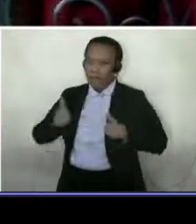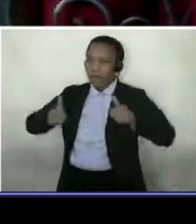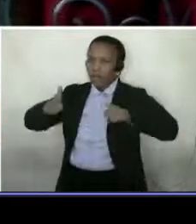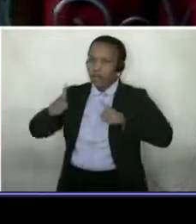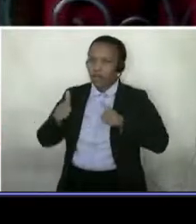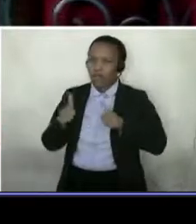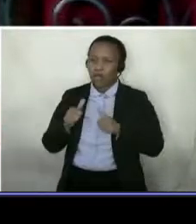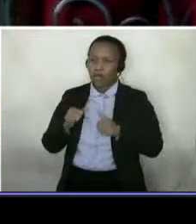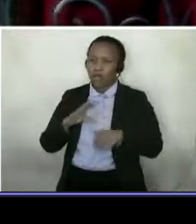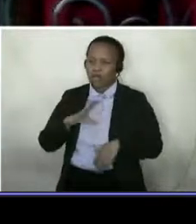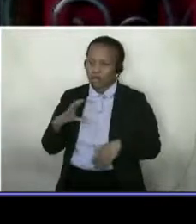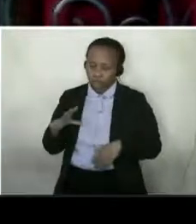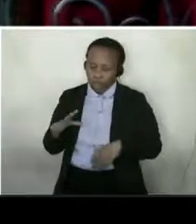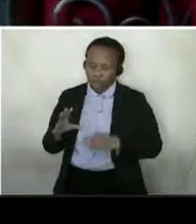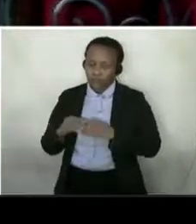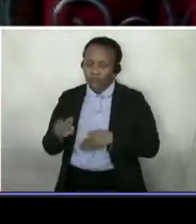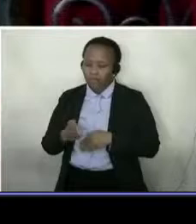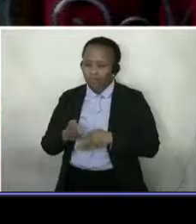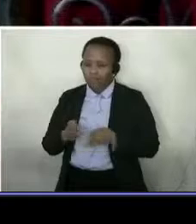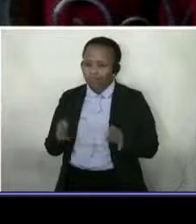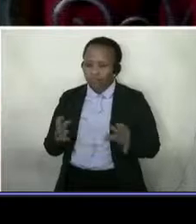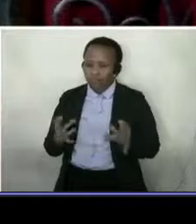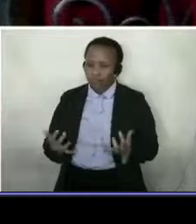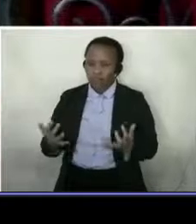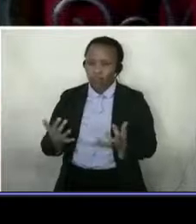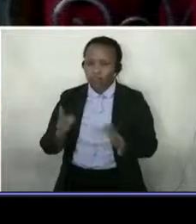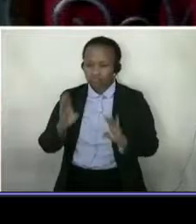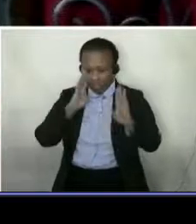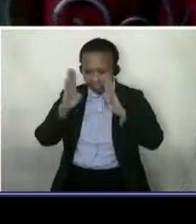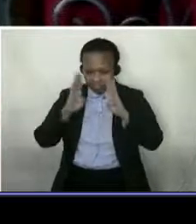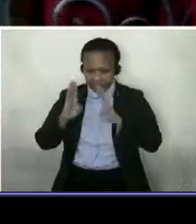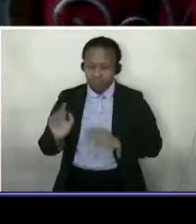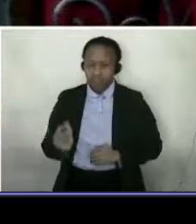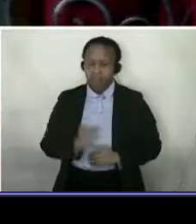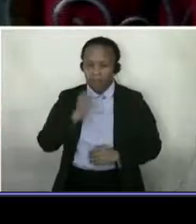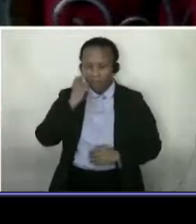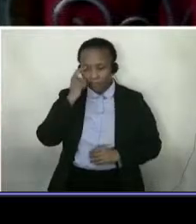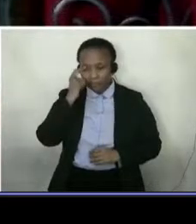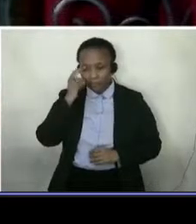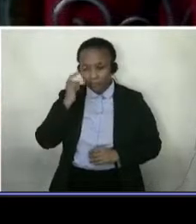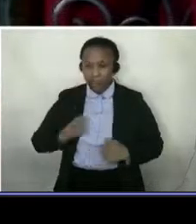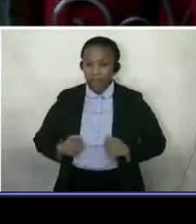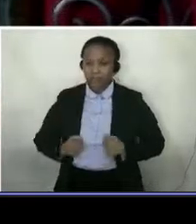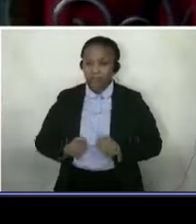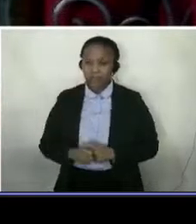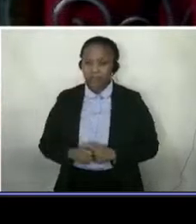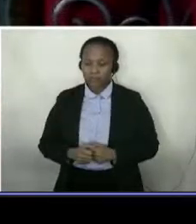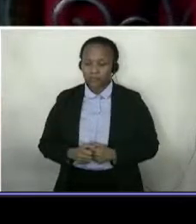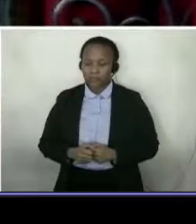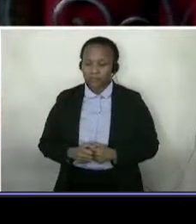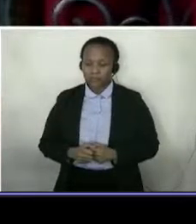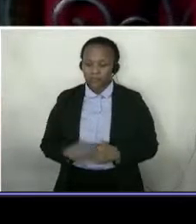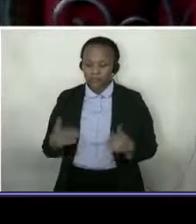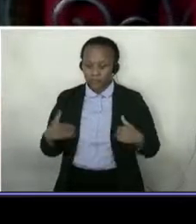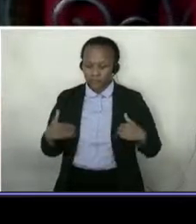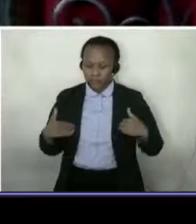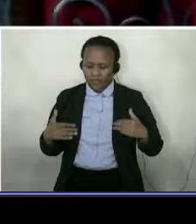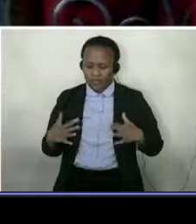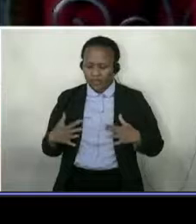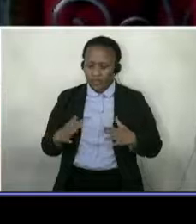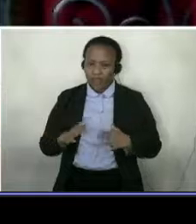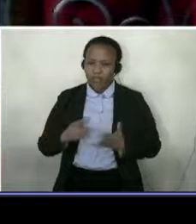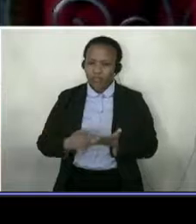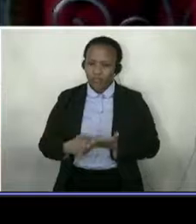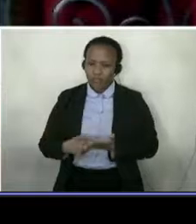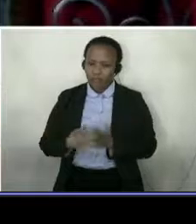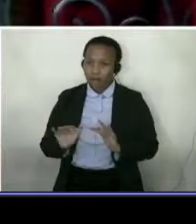of the House, greetings. Honourable members, let me commence my debate by paying respect to the